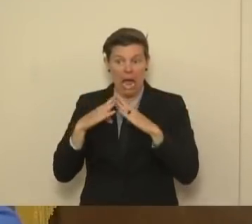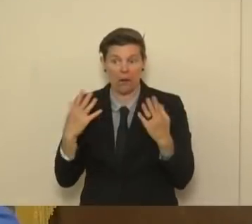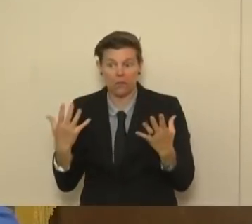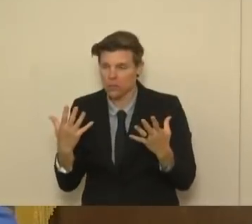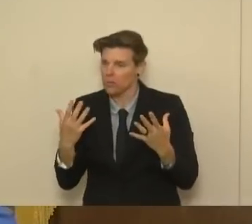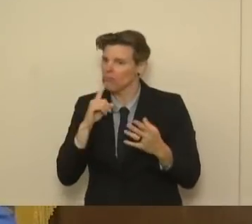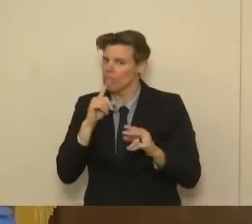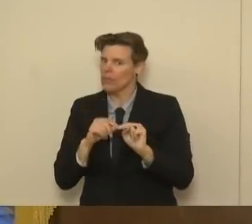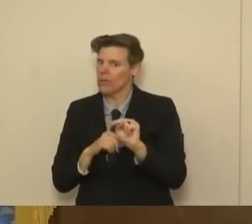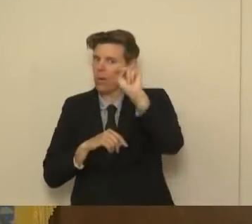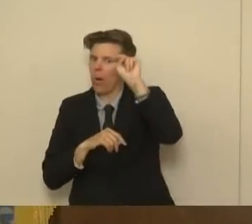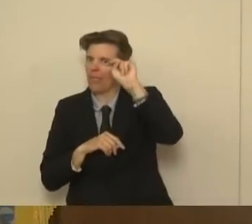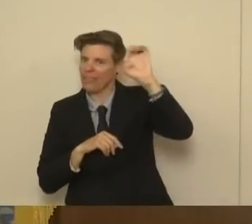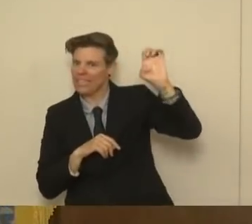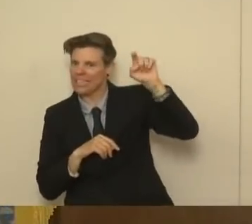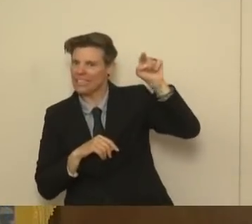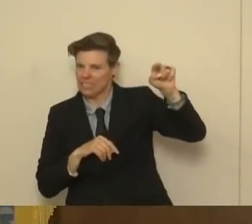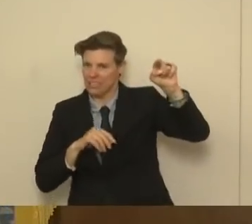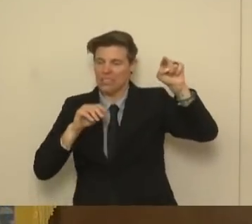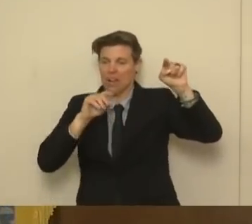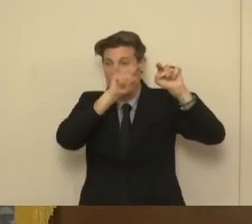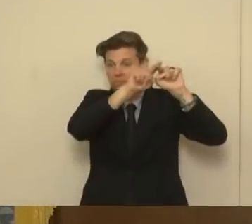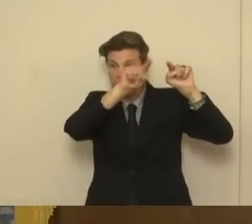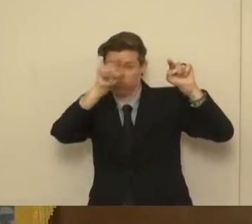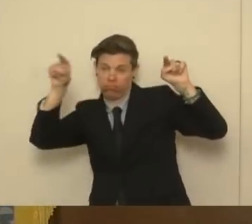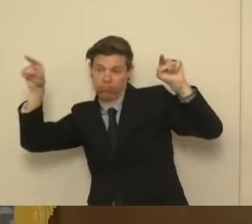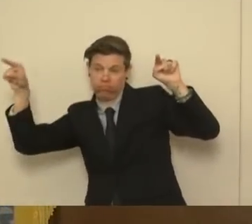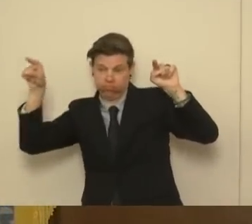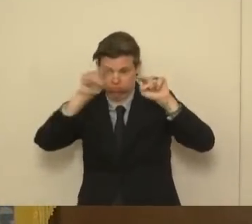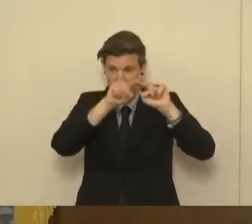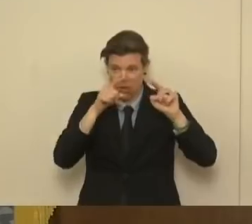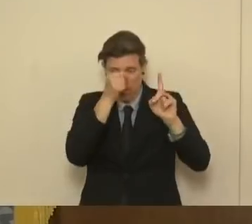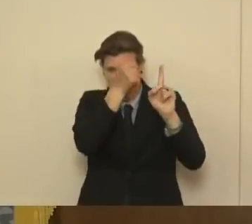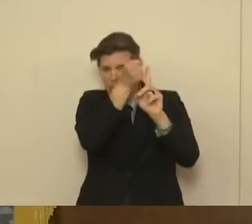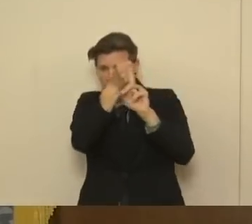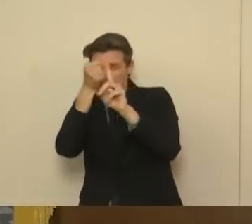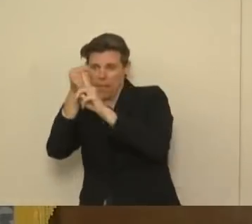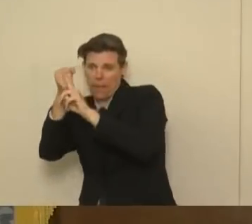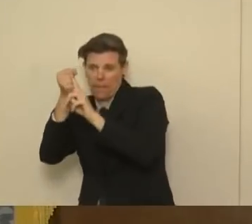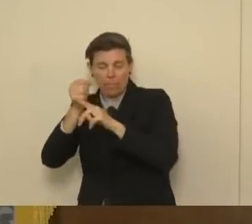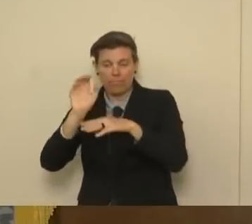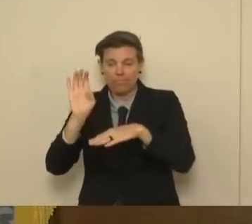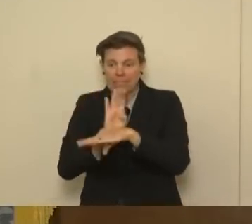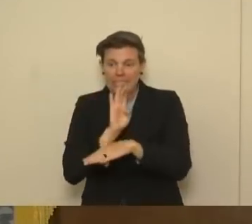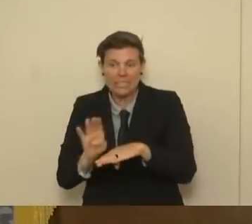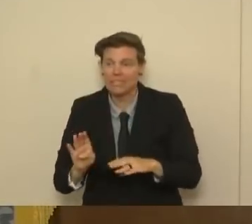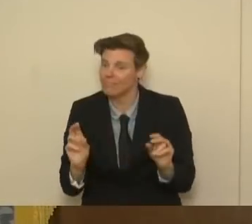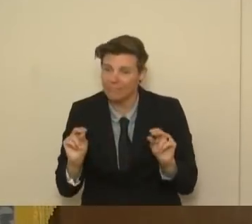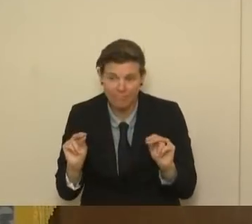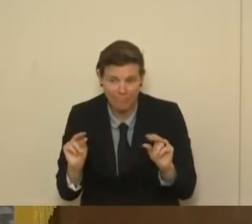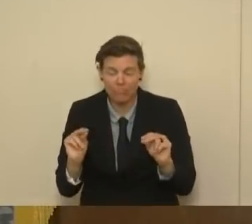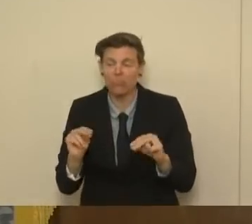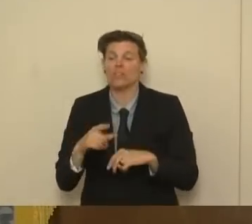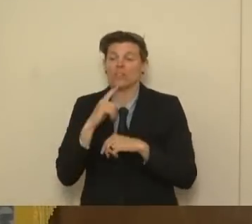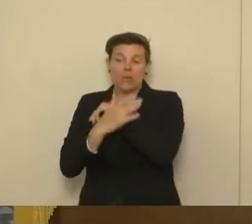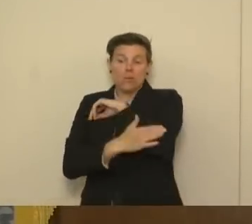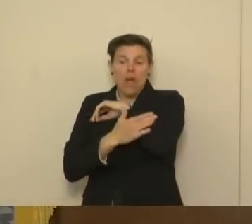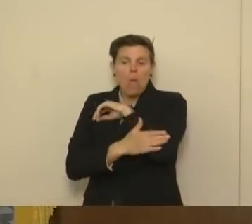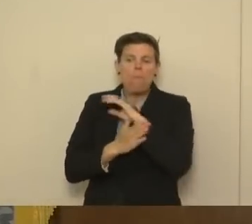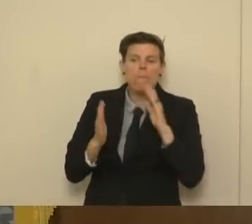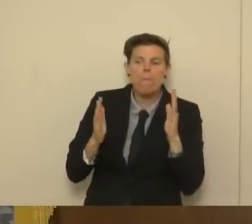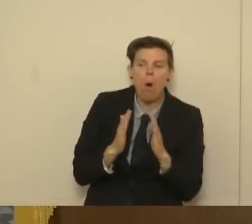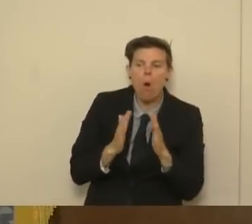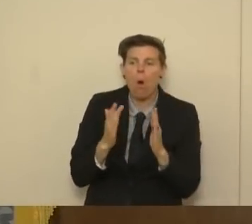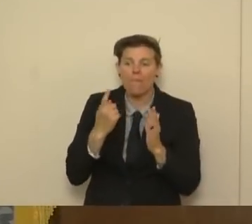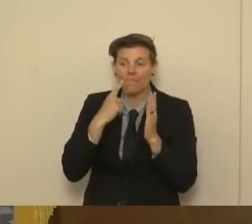west side, that you can impact any number of businesses. Well, note, in a smaller county, the southeastern counties, Eddy and